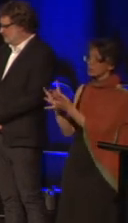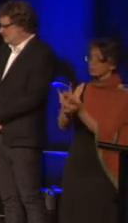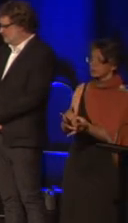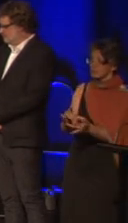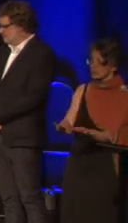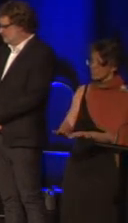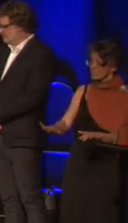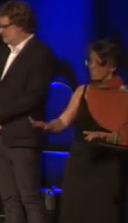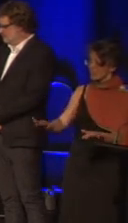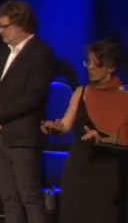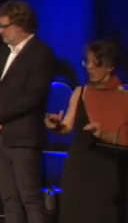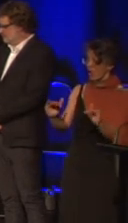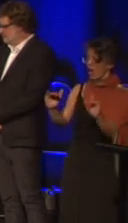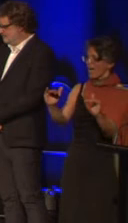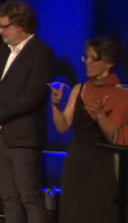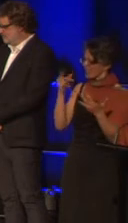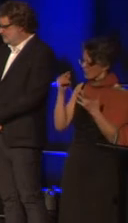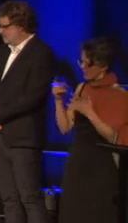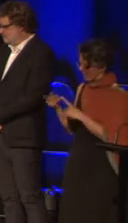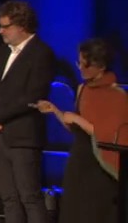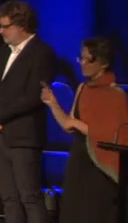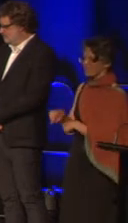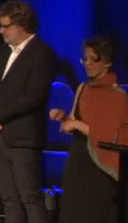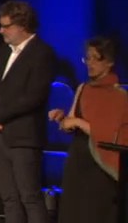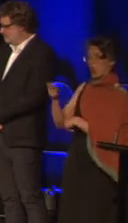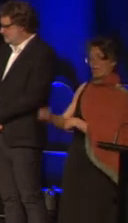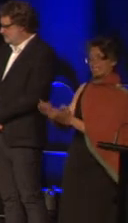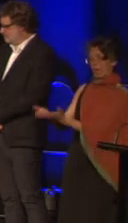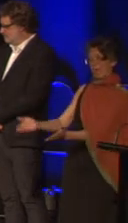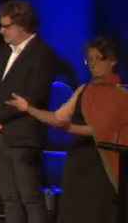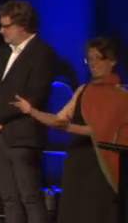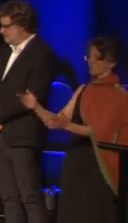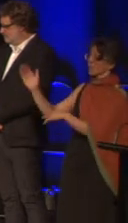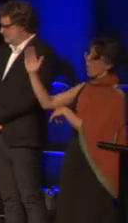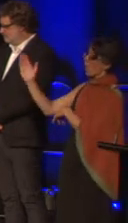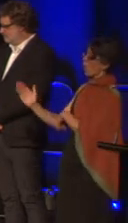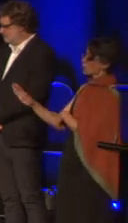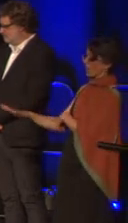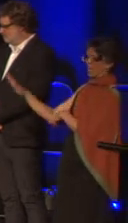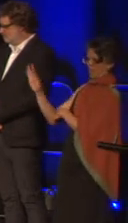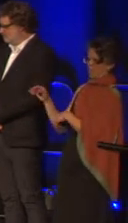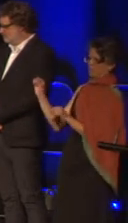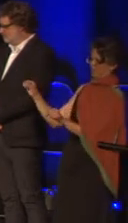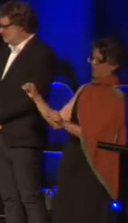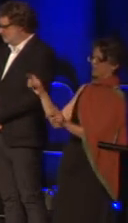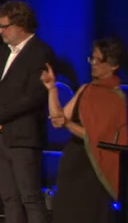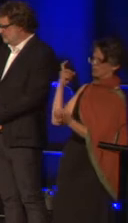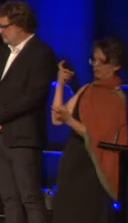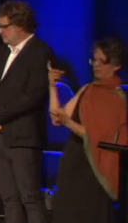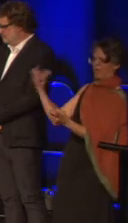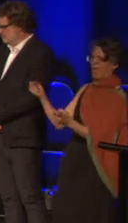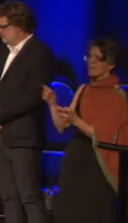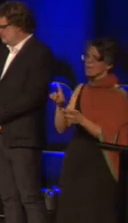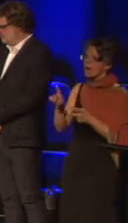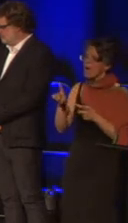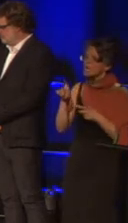calculations. So we get to do it again. Yes, Town Basin and some of these coastal areas are an issue, but our stormwater infrastructure runs right through